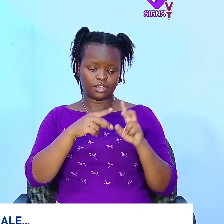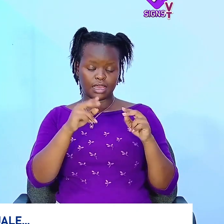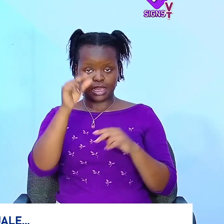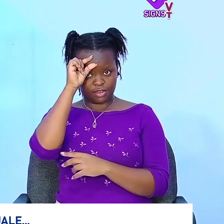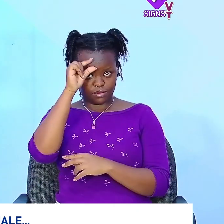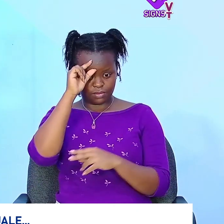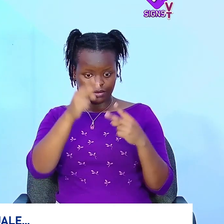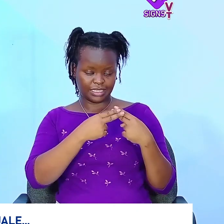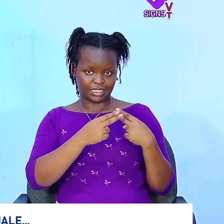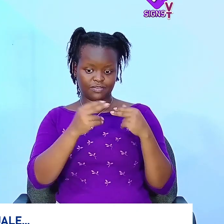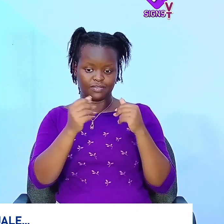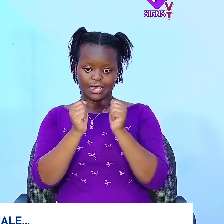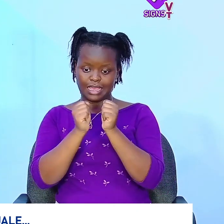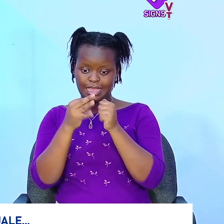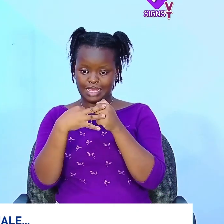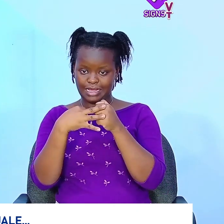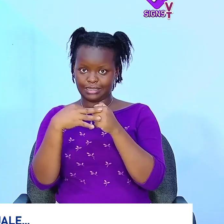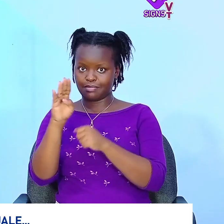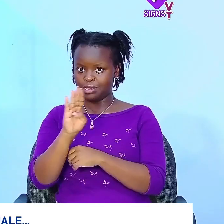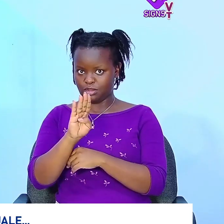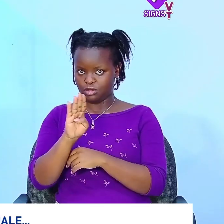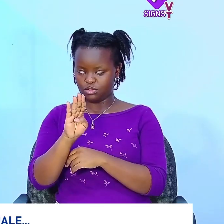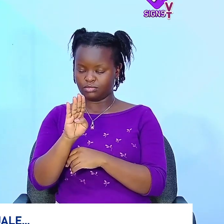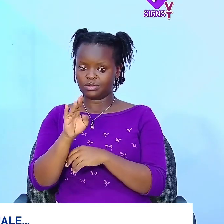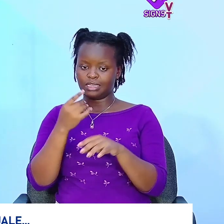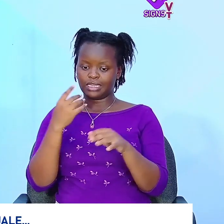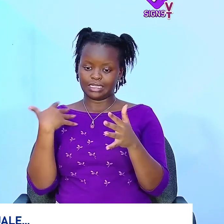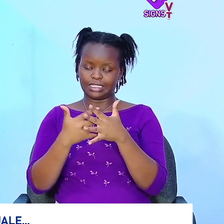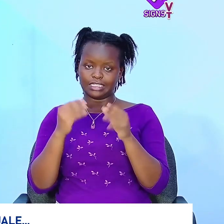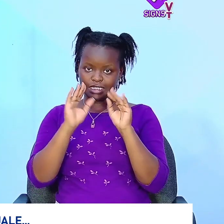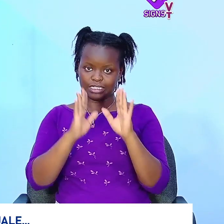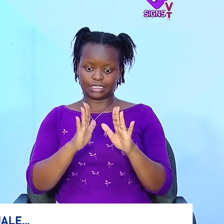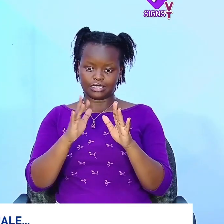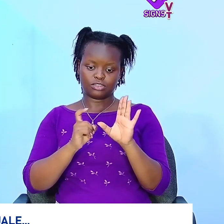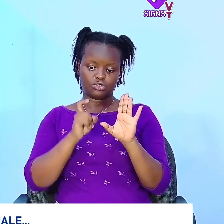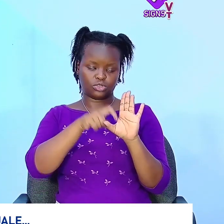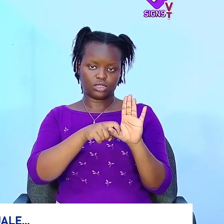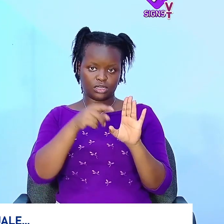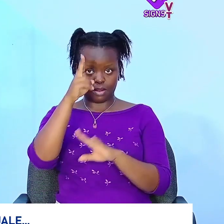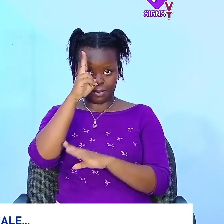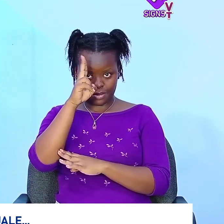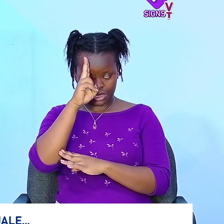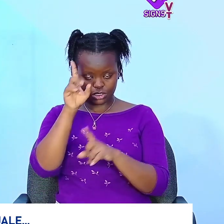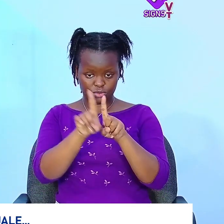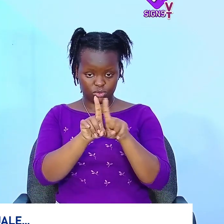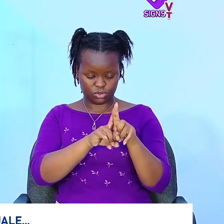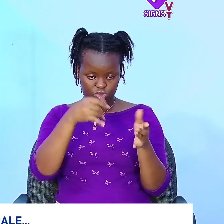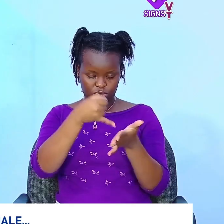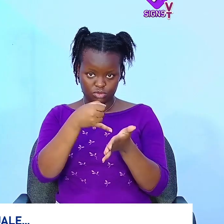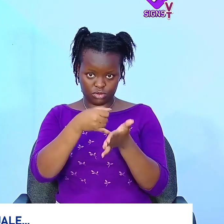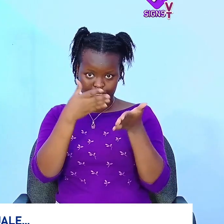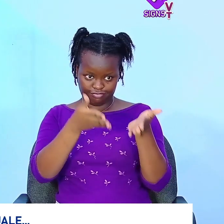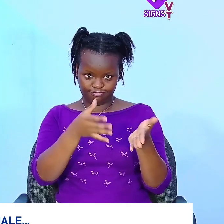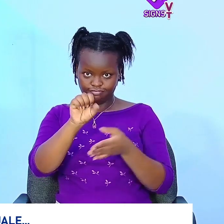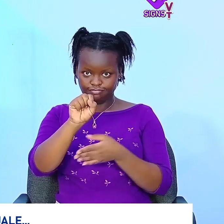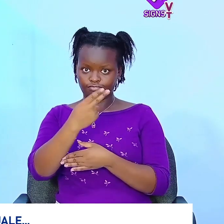8 billion shillings since teachers joined. He further announced that police officers will be included in